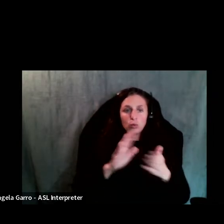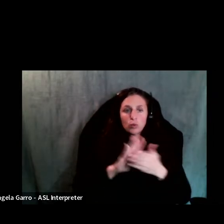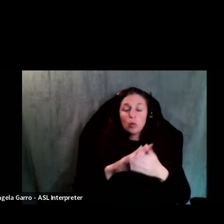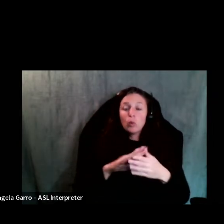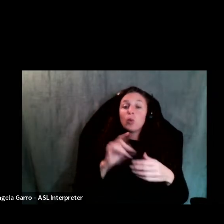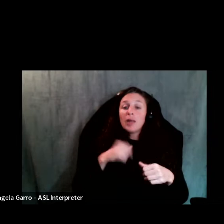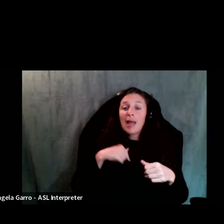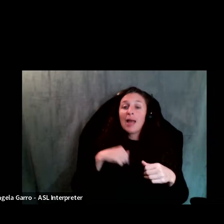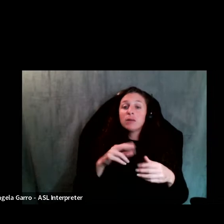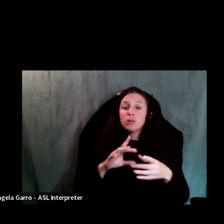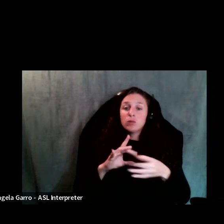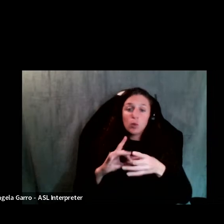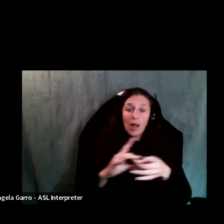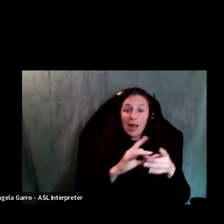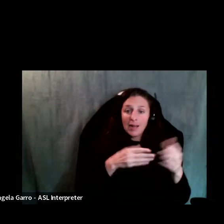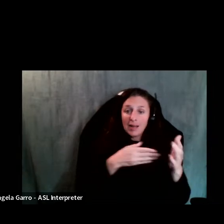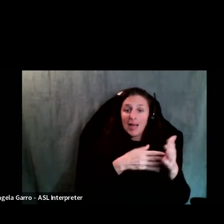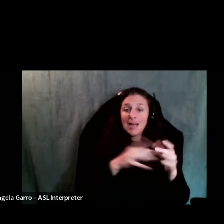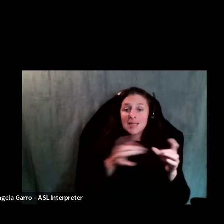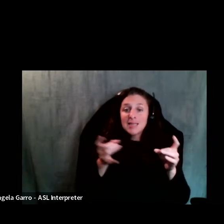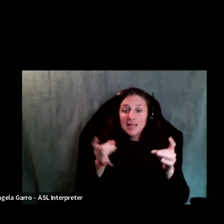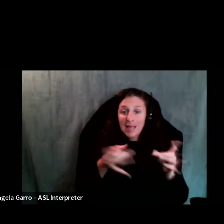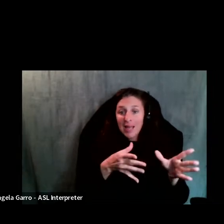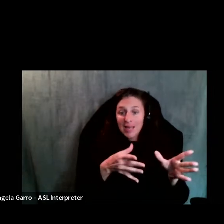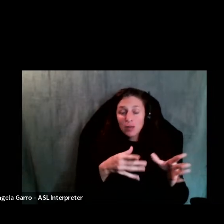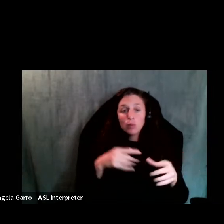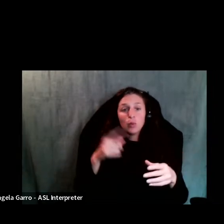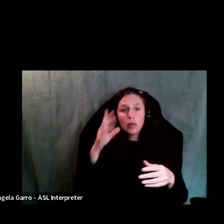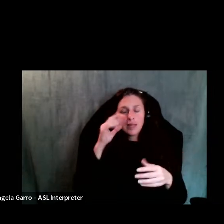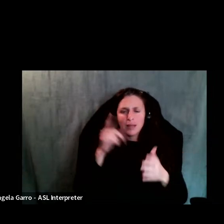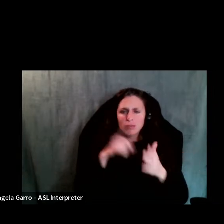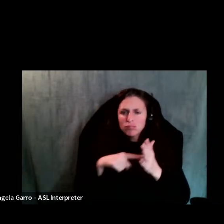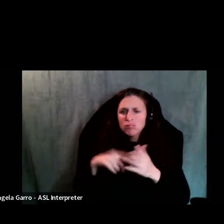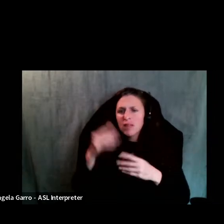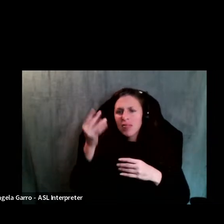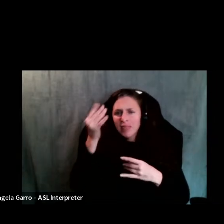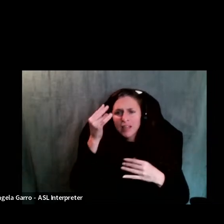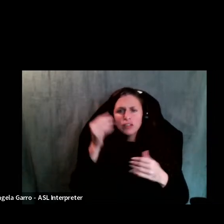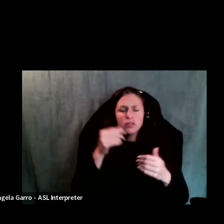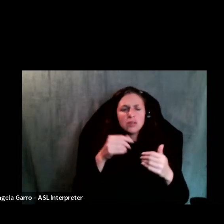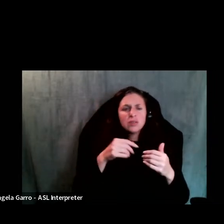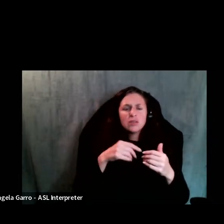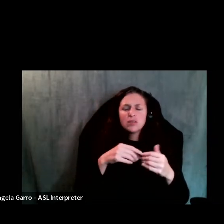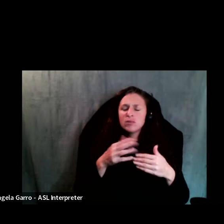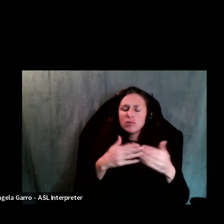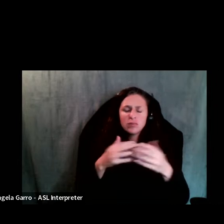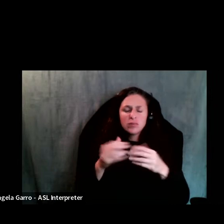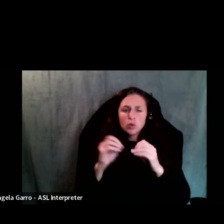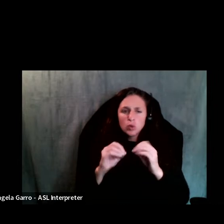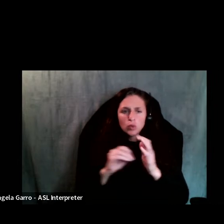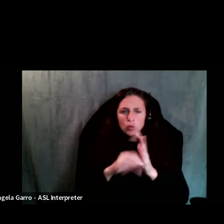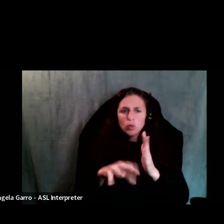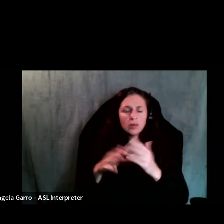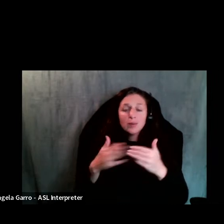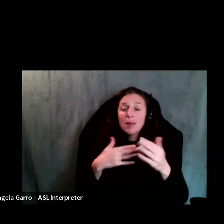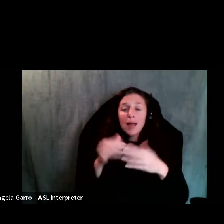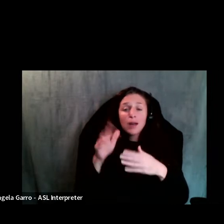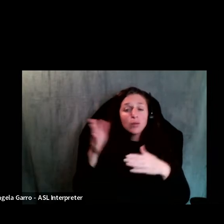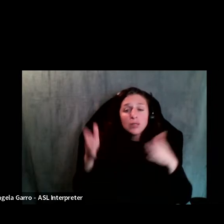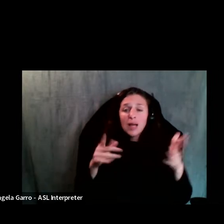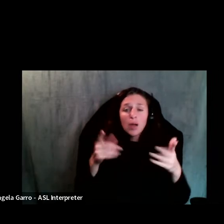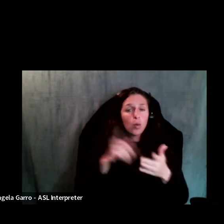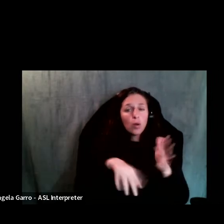hate. We can be critical thinkers and make sure that our students are critical thinkers, no matter what, no matter which side you're on and what you